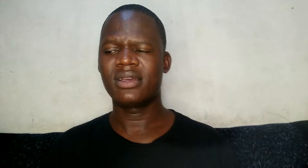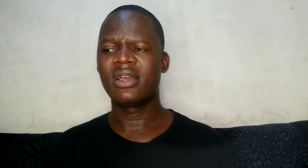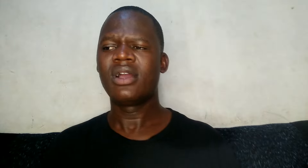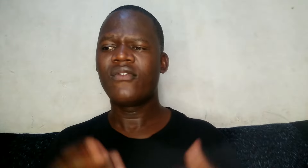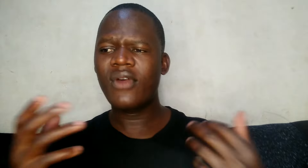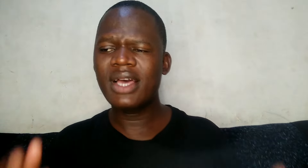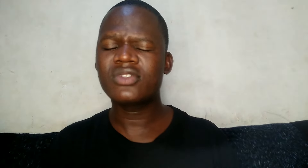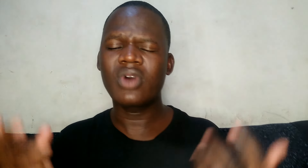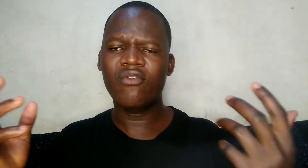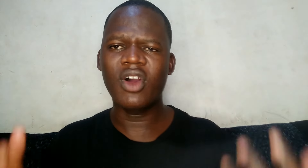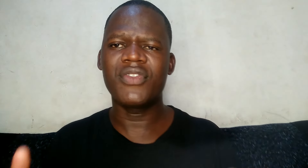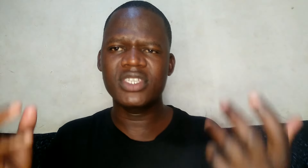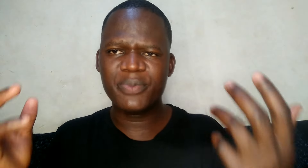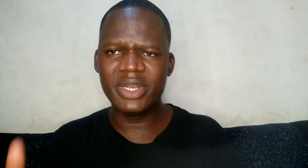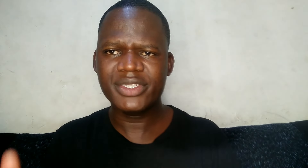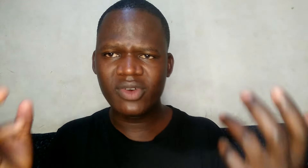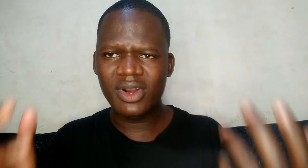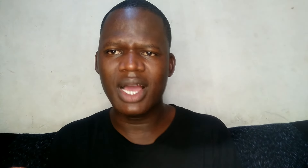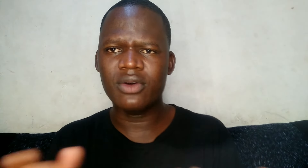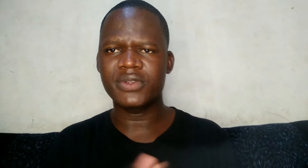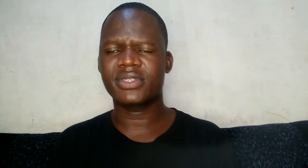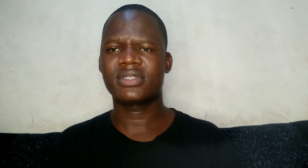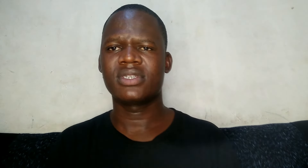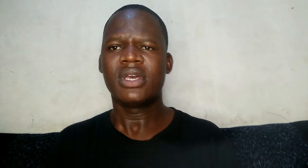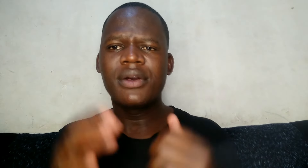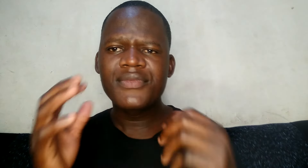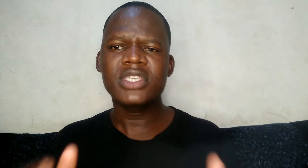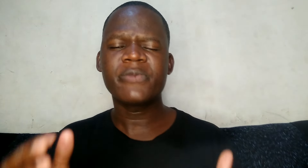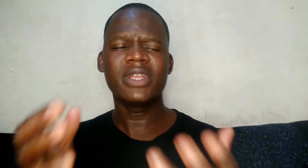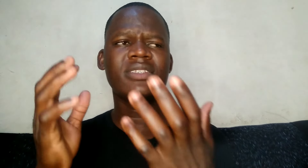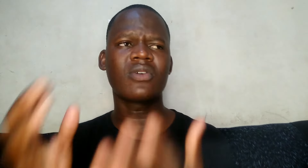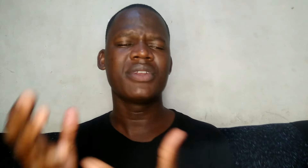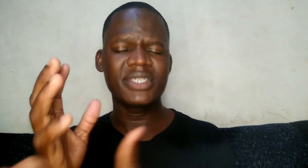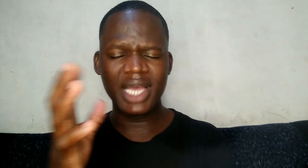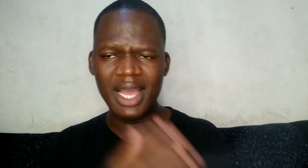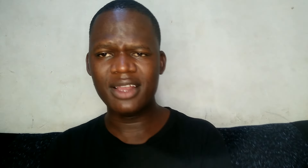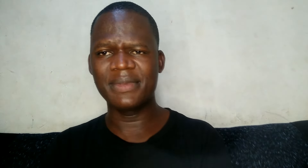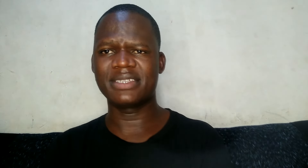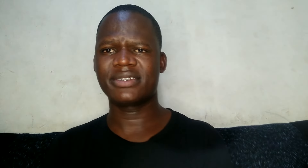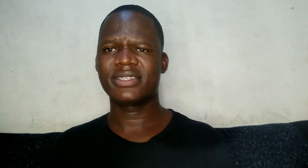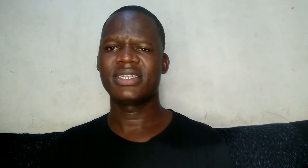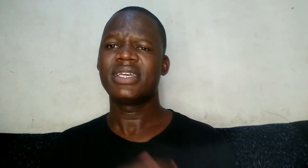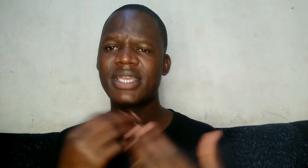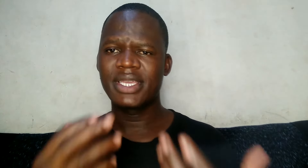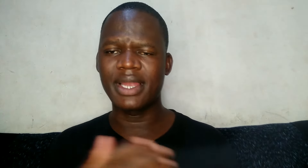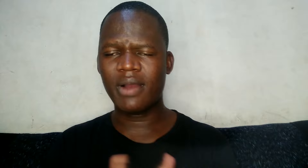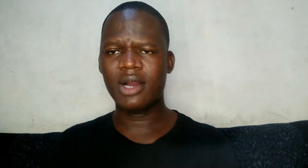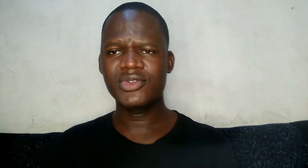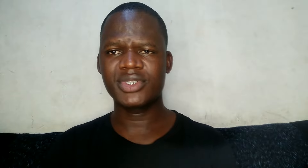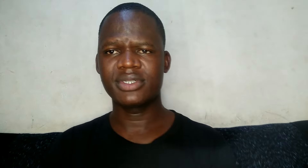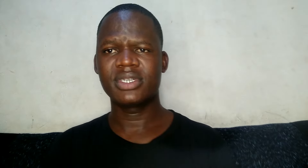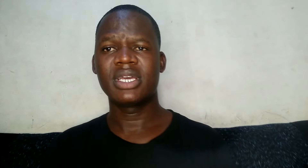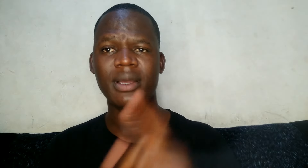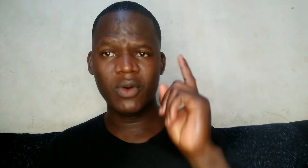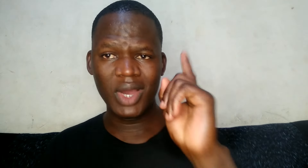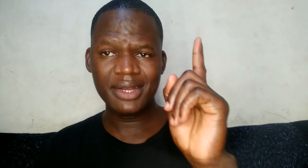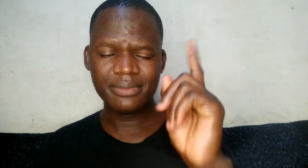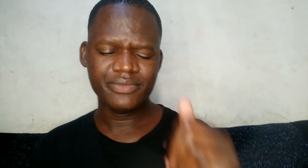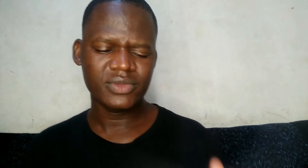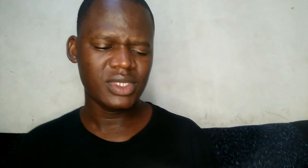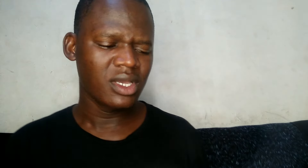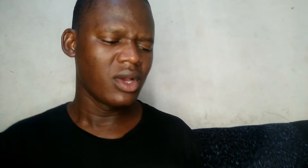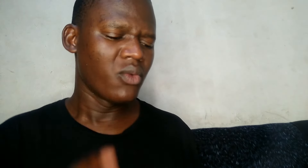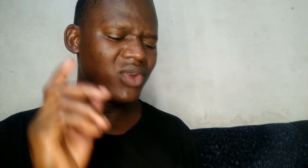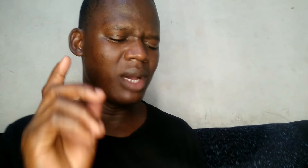done for us to avoid these political wrangles, this political disagreement in our country? Number